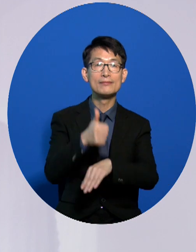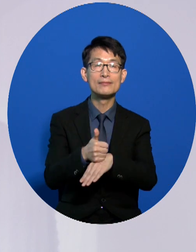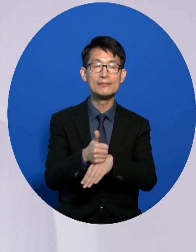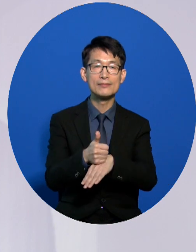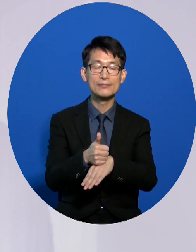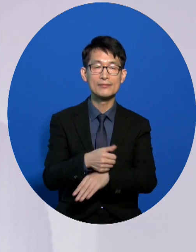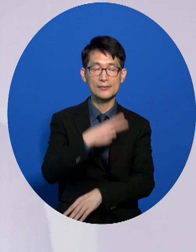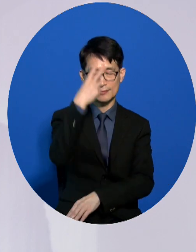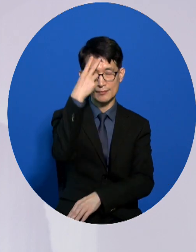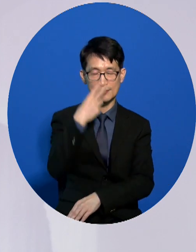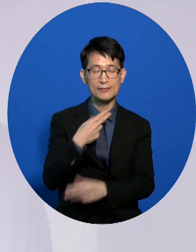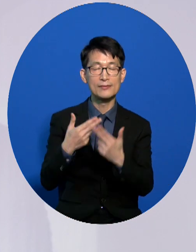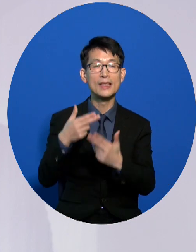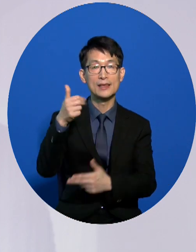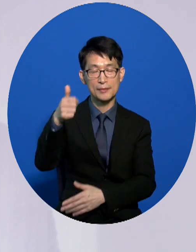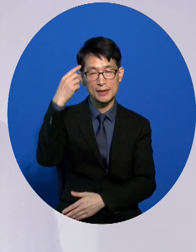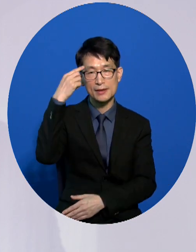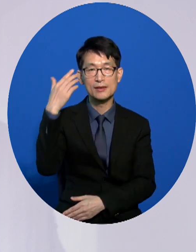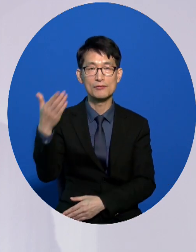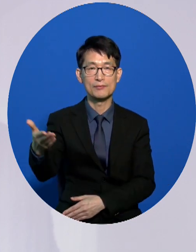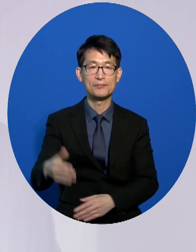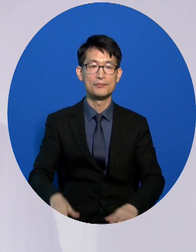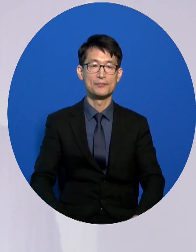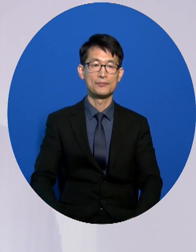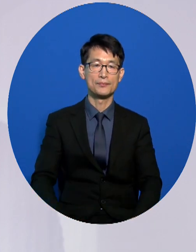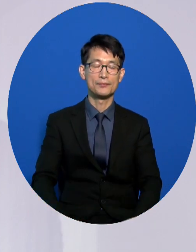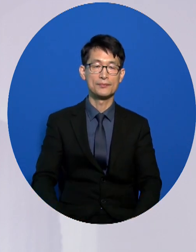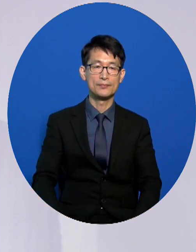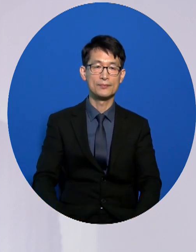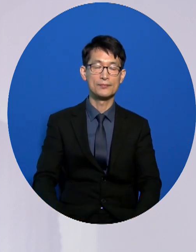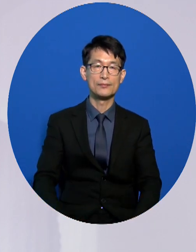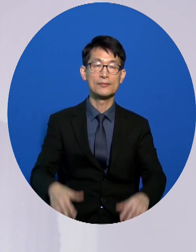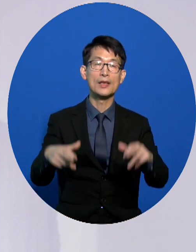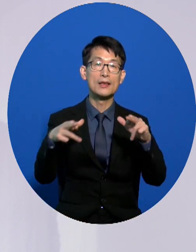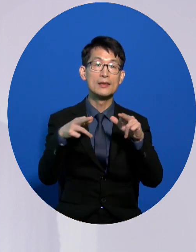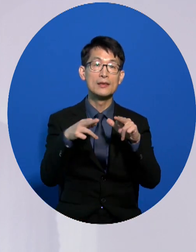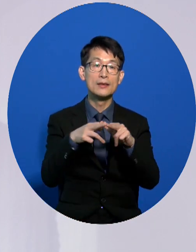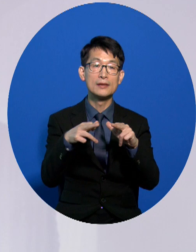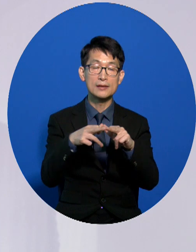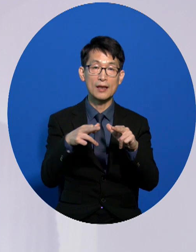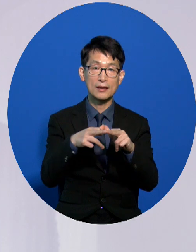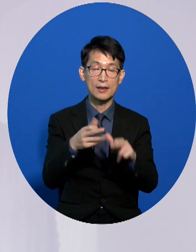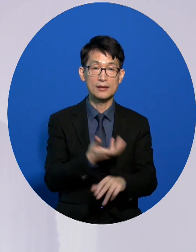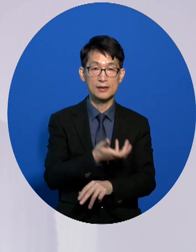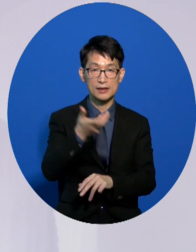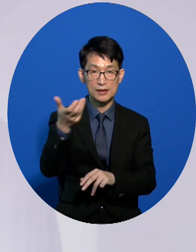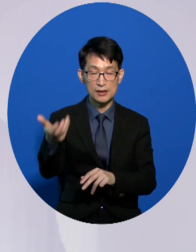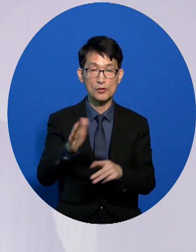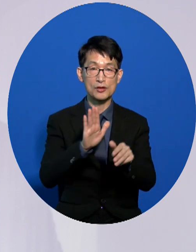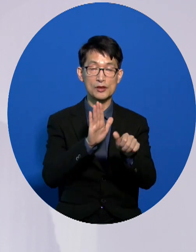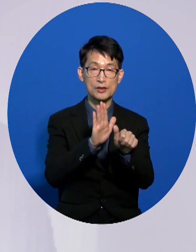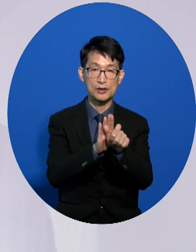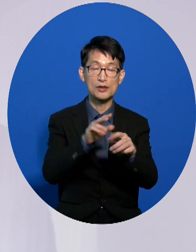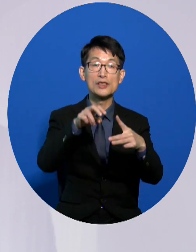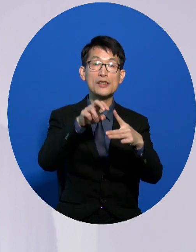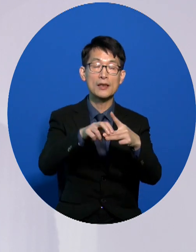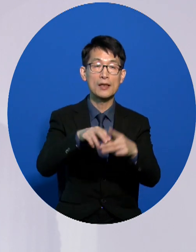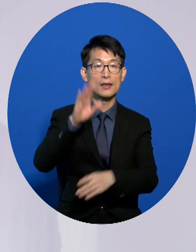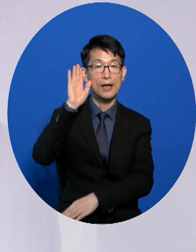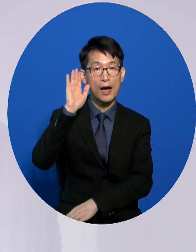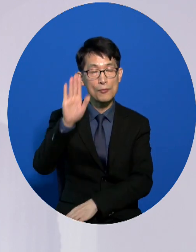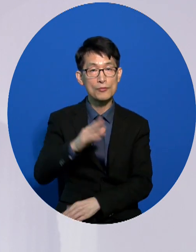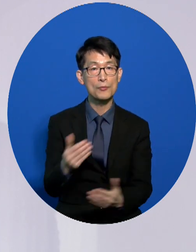experience. Last but not least, I would like to ask a question to Chairman Im. Now,